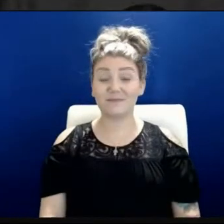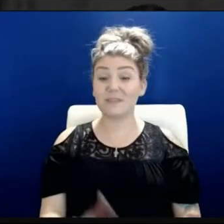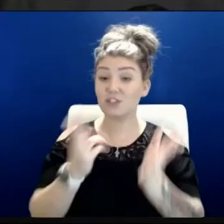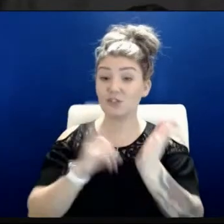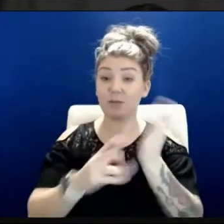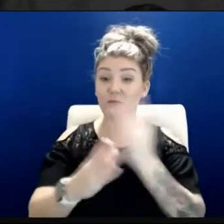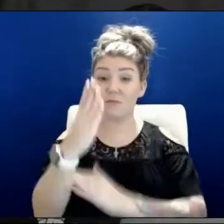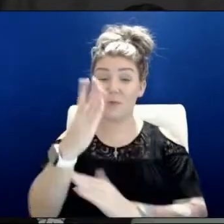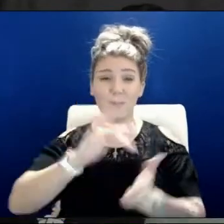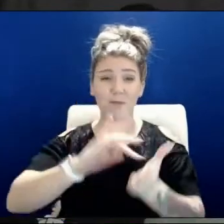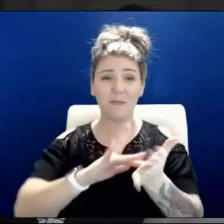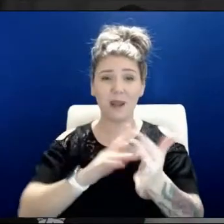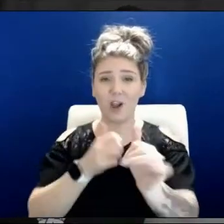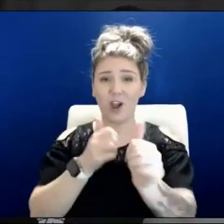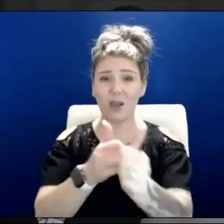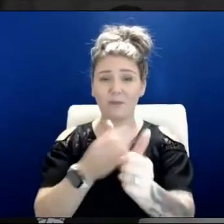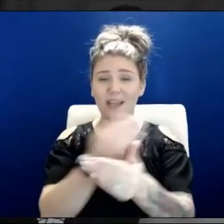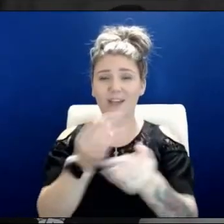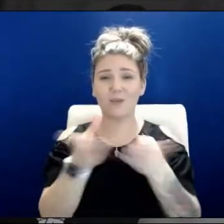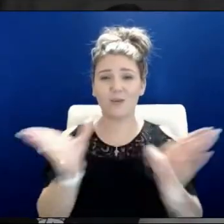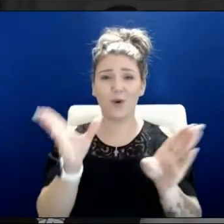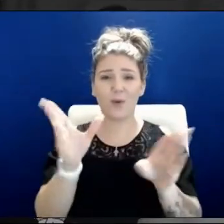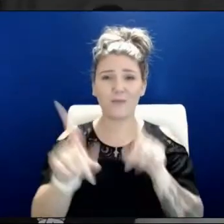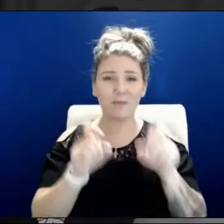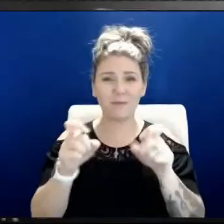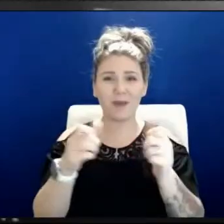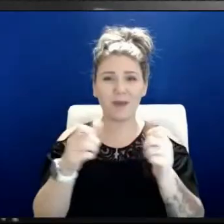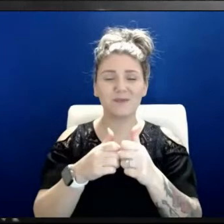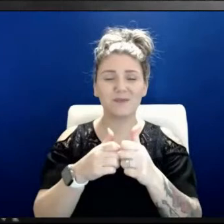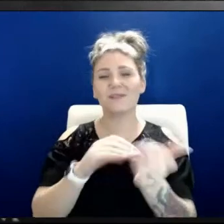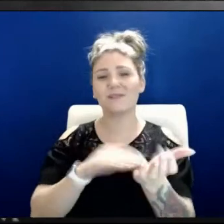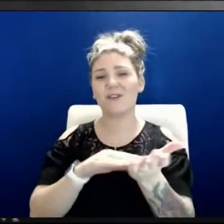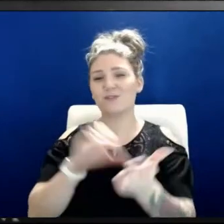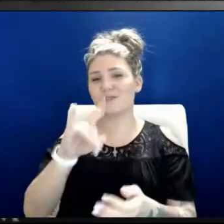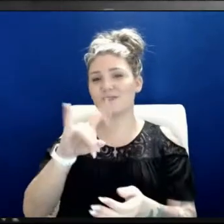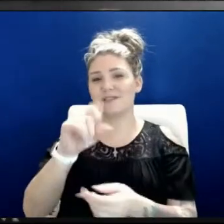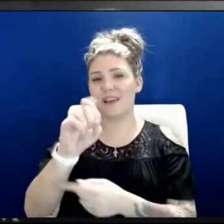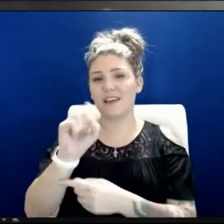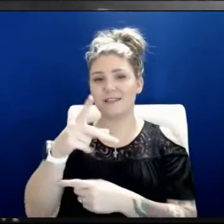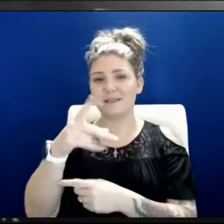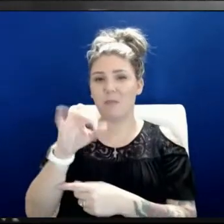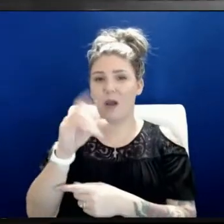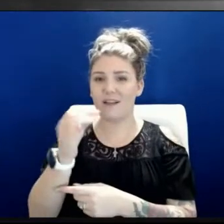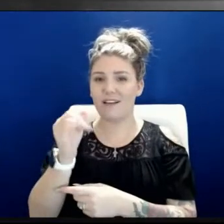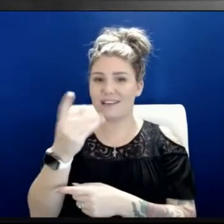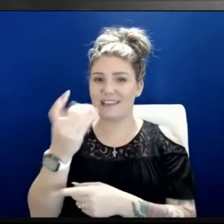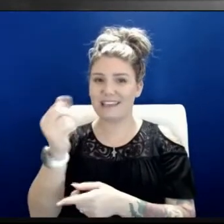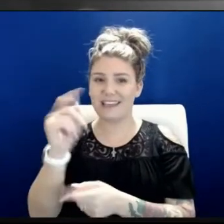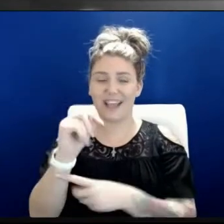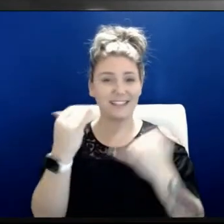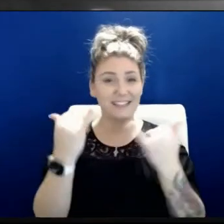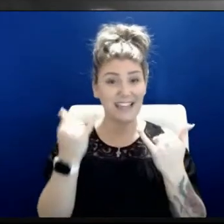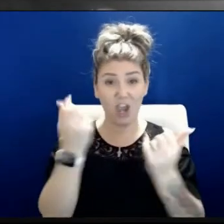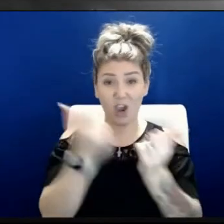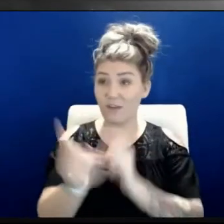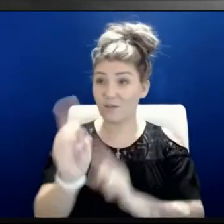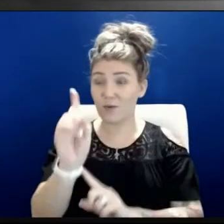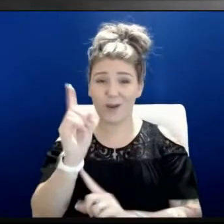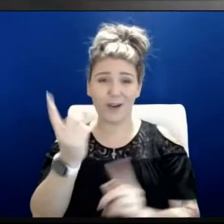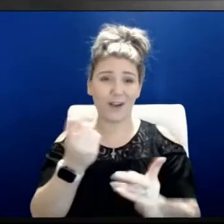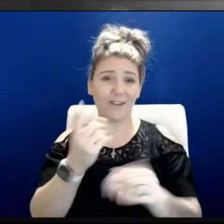medical update and open mics with Dr. Stites podcasts. Now everywhere podcasts are available.